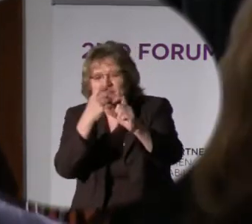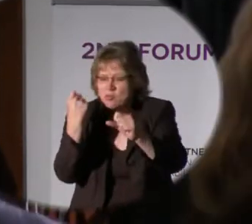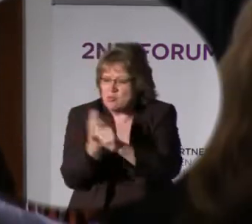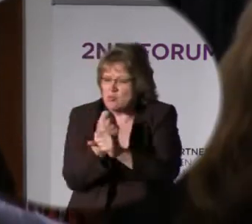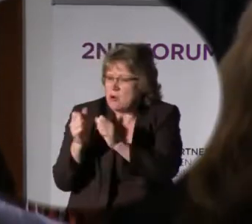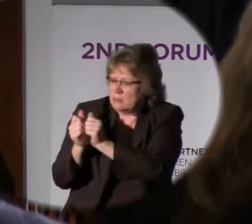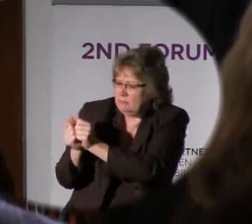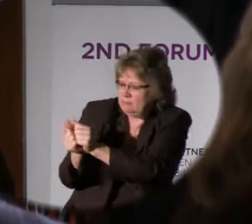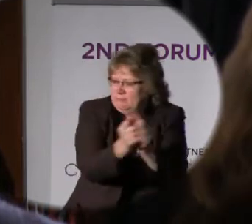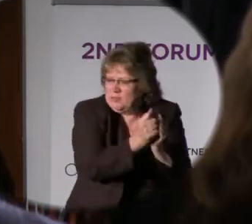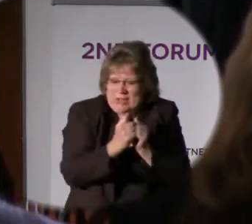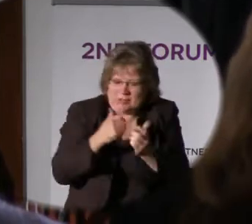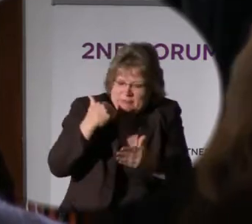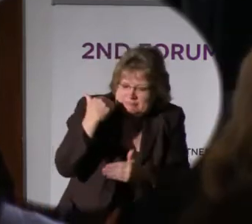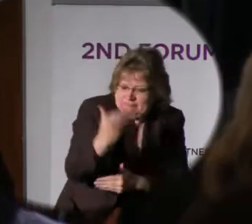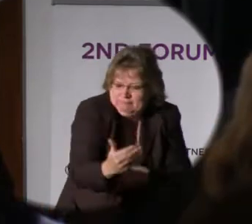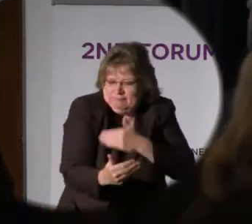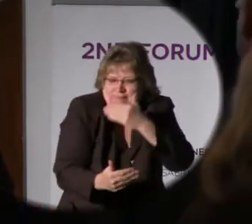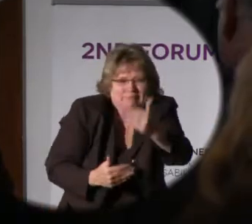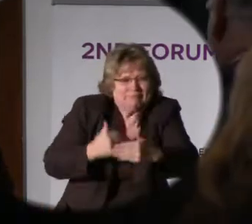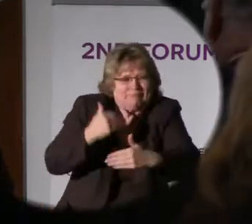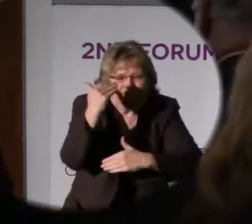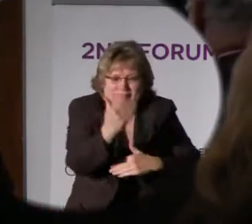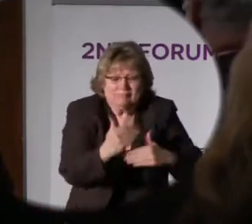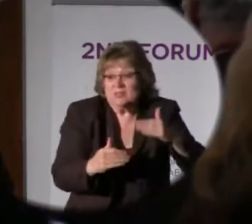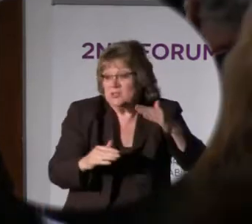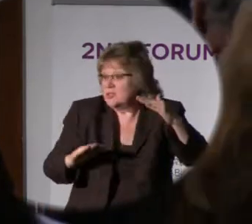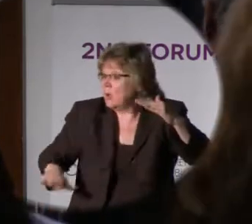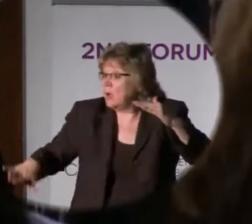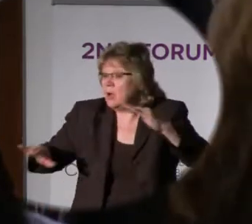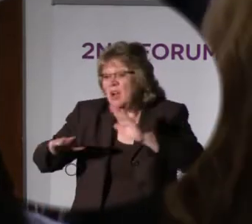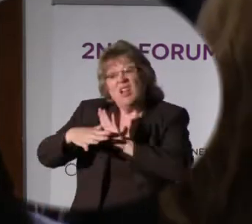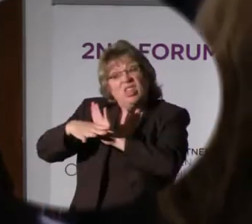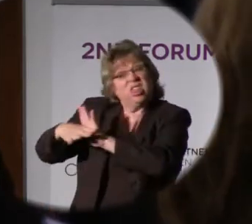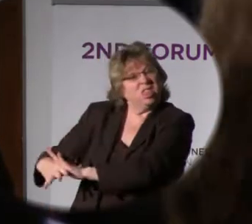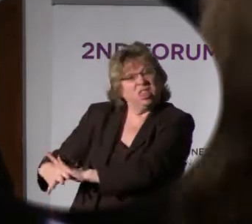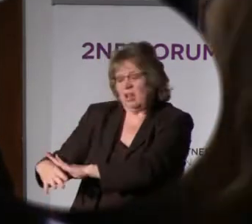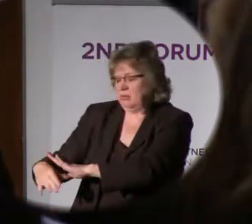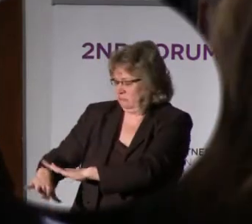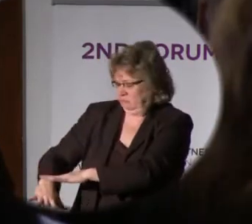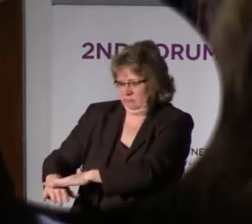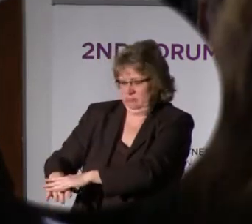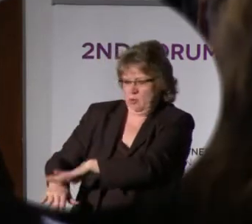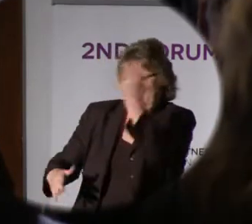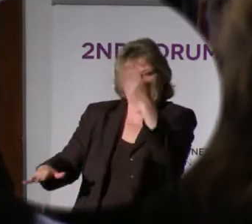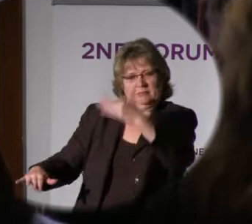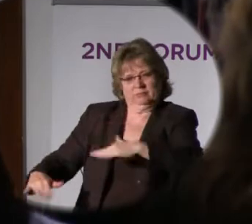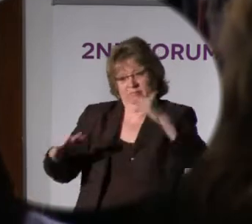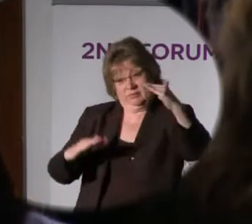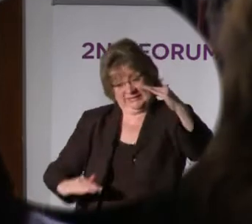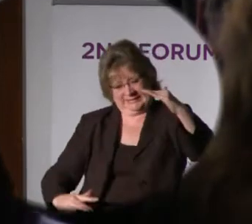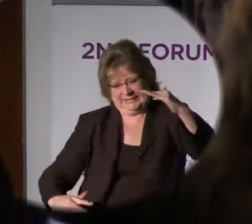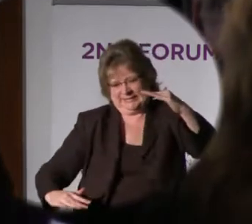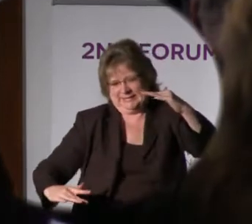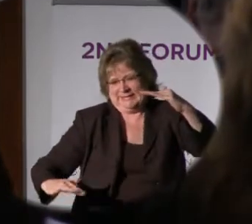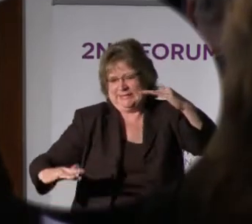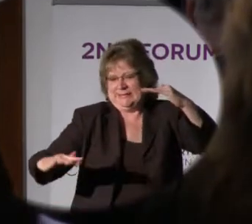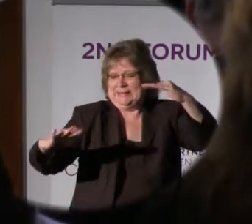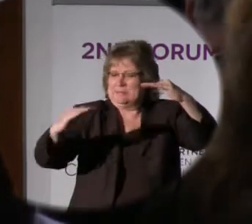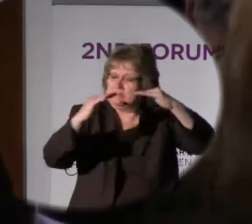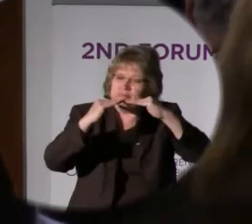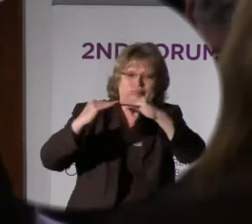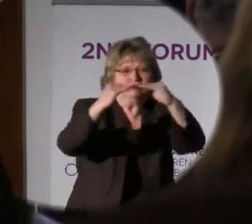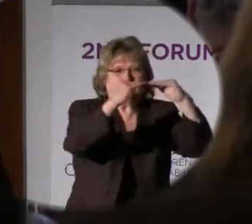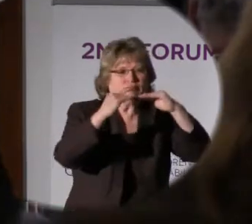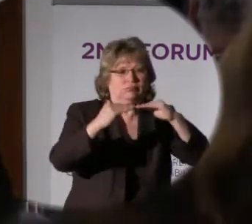also enjoy their rights. As the saying goes, nothing without us. Thanking you for listening.